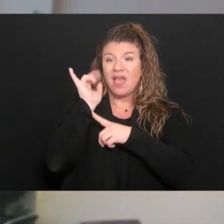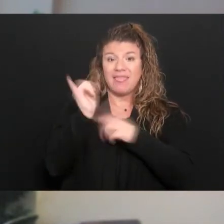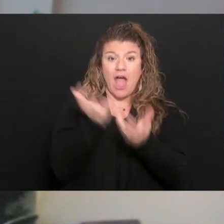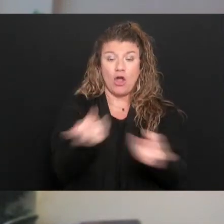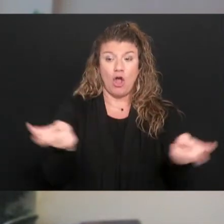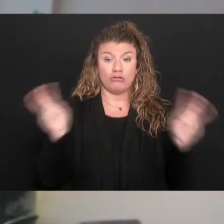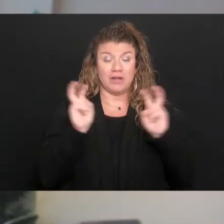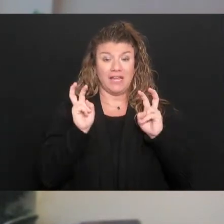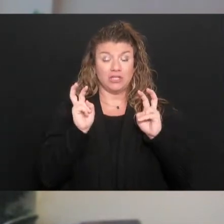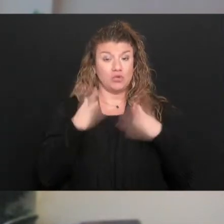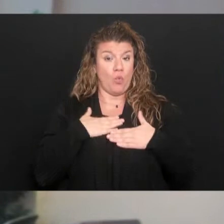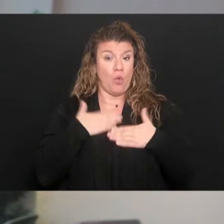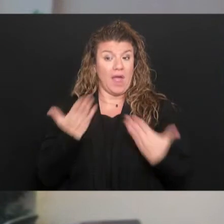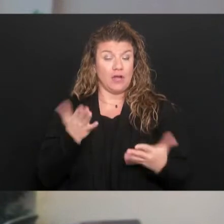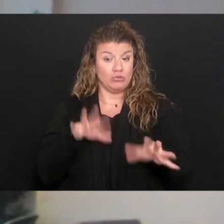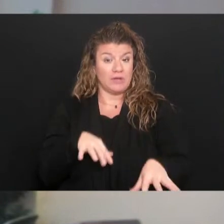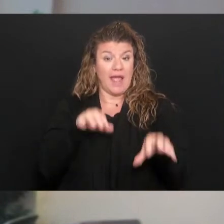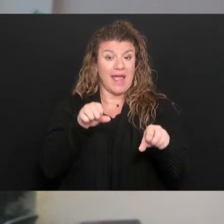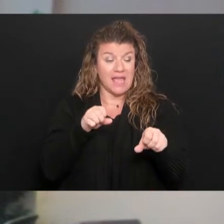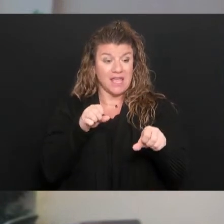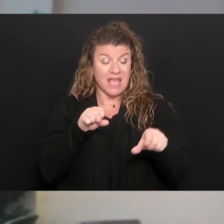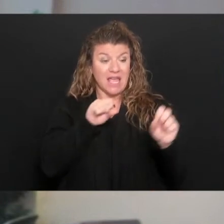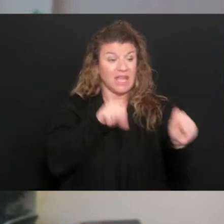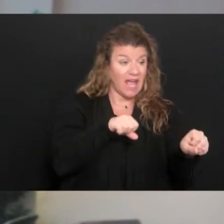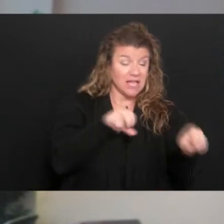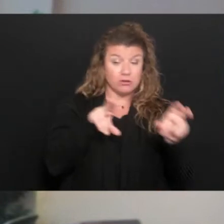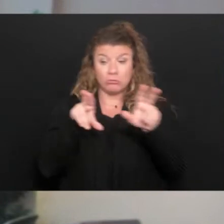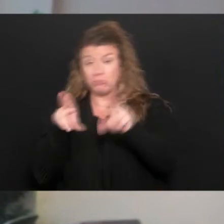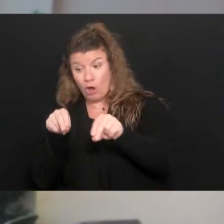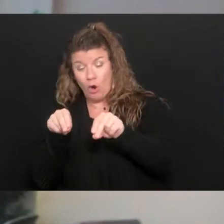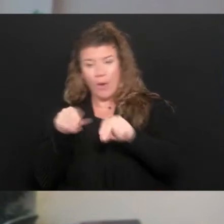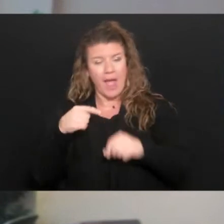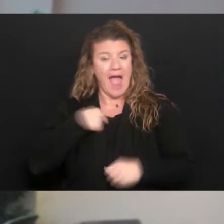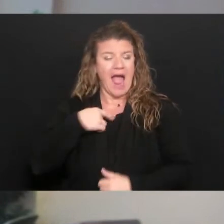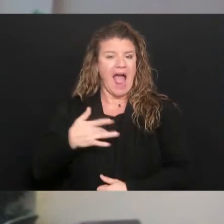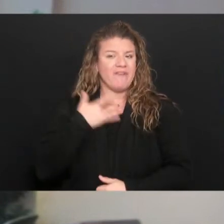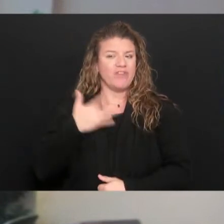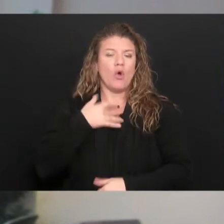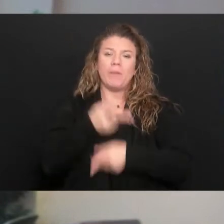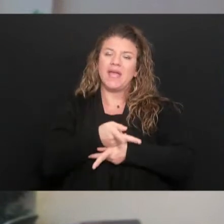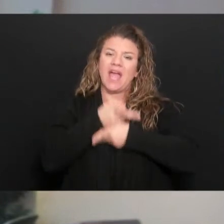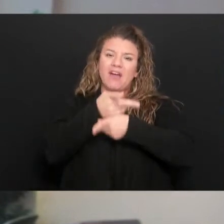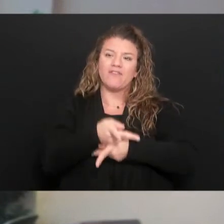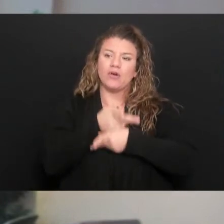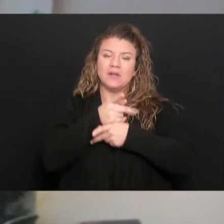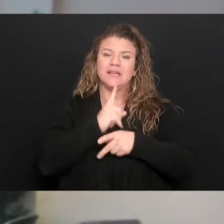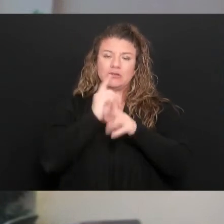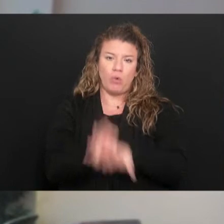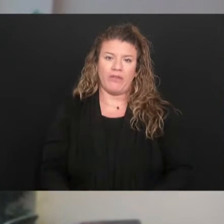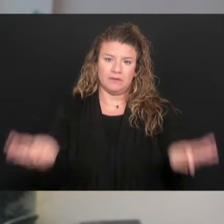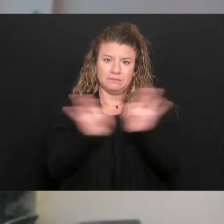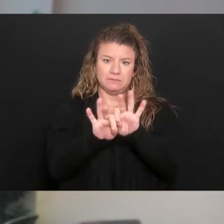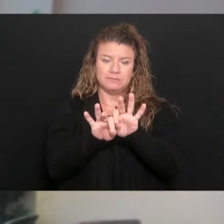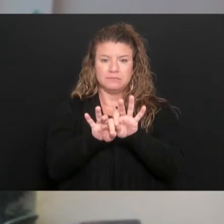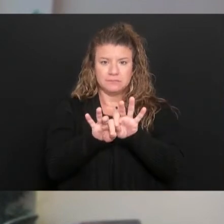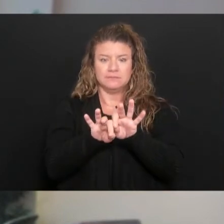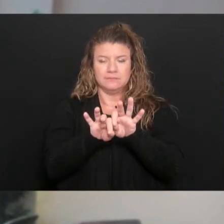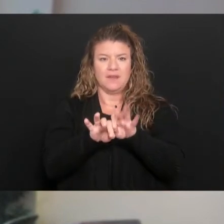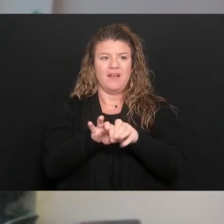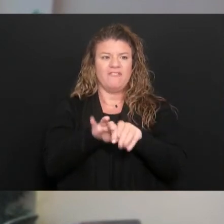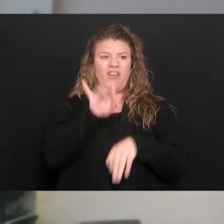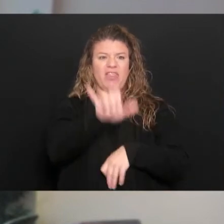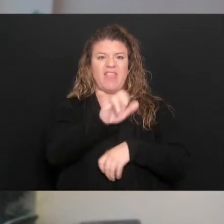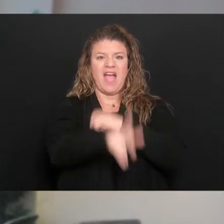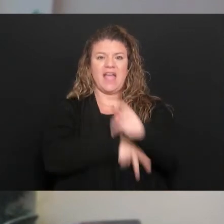willing to take and what level it isn't. And I think that being careful is worthy for this kind of